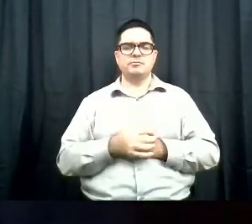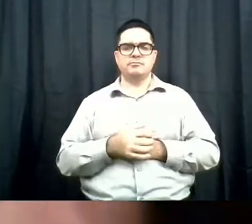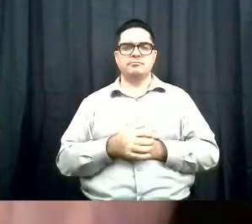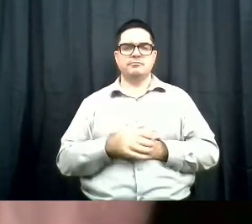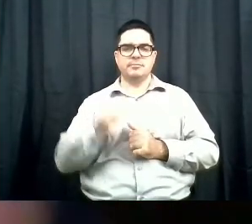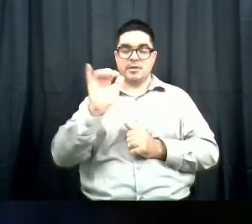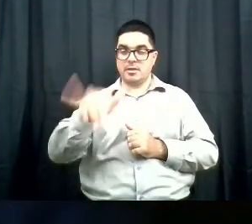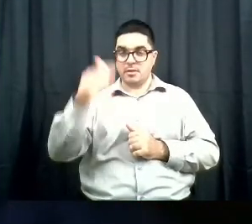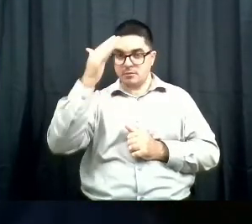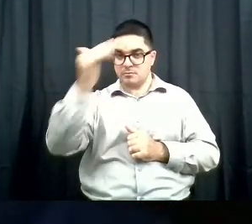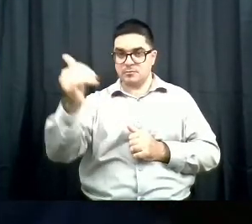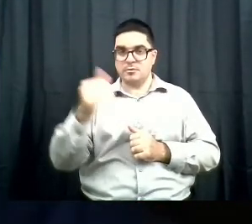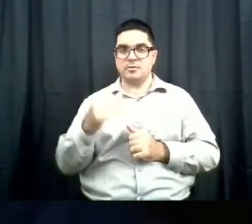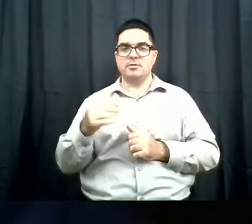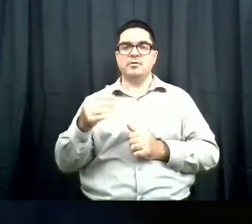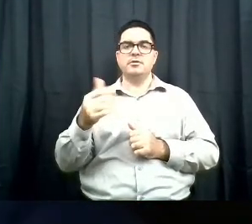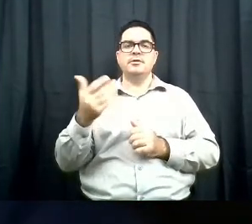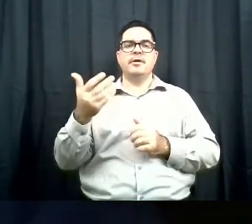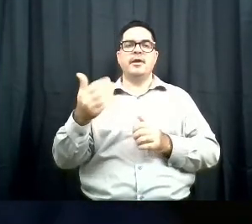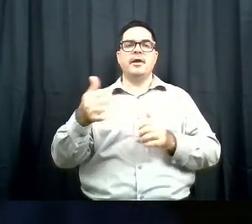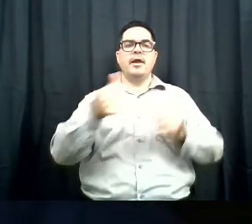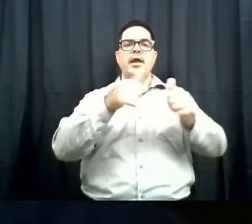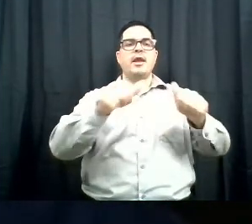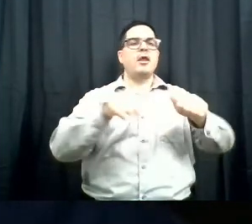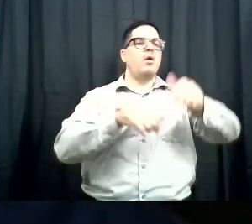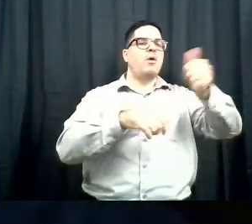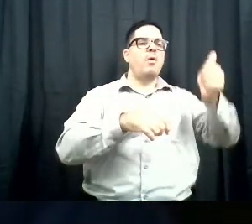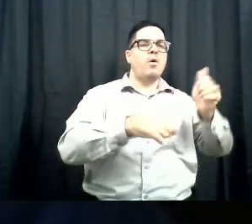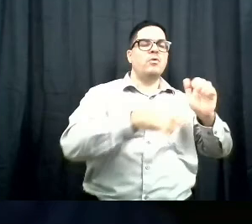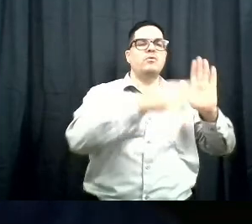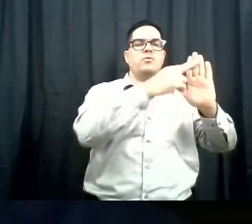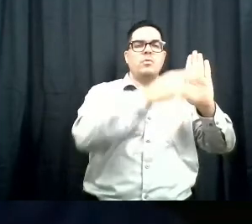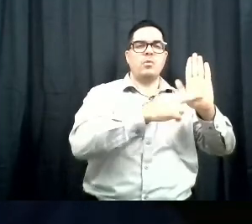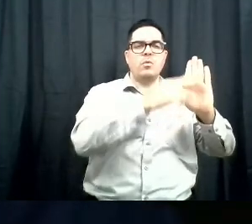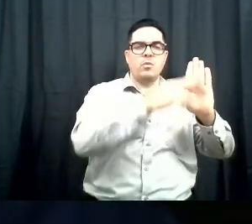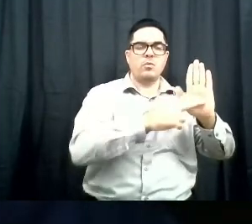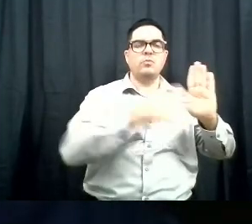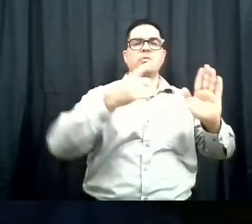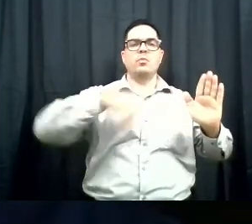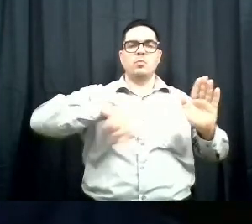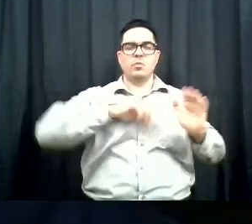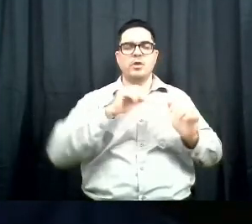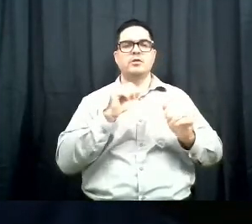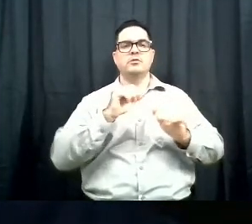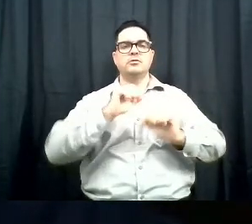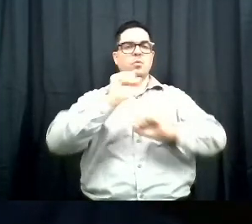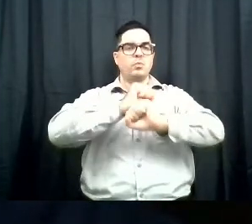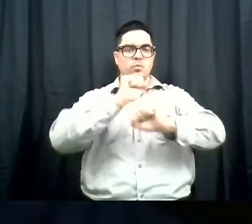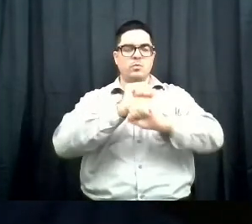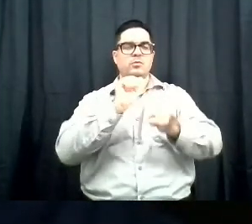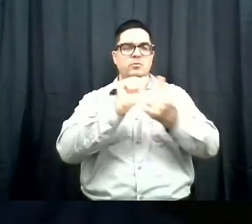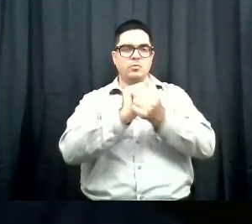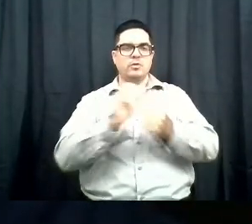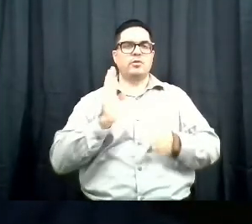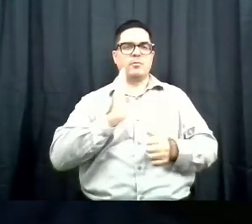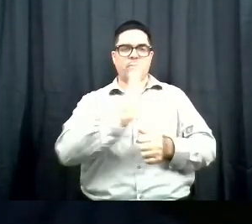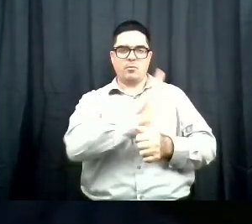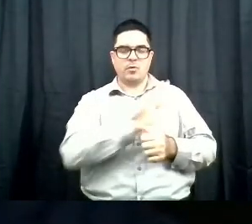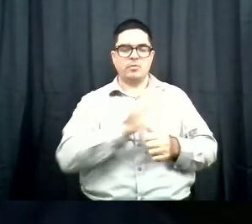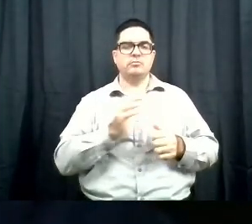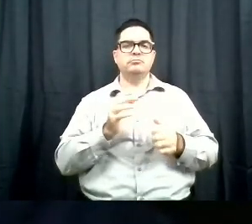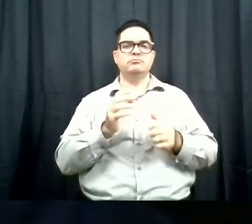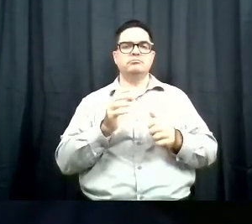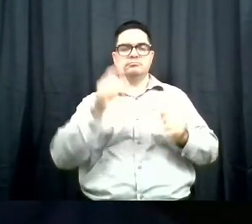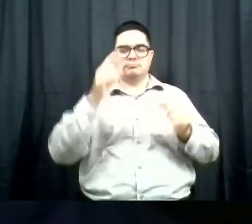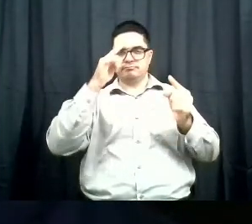before any other U.S. jurisdiction, we were collaborating with the Oversight Board, and we have to commend, obviously, the collaboration that we received